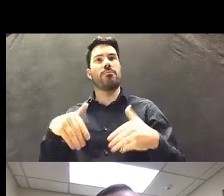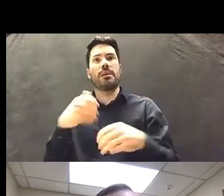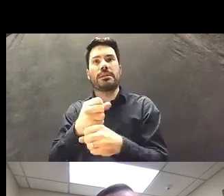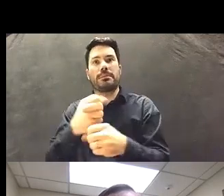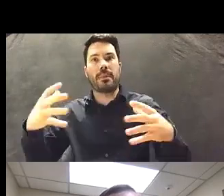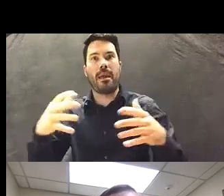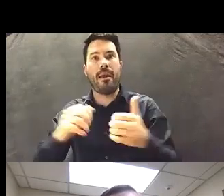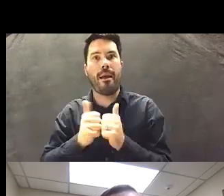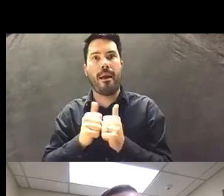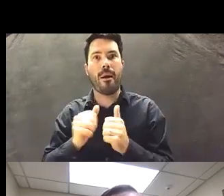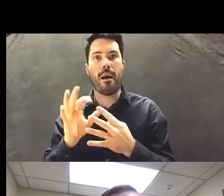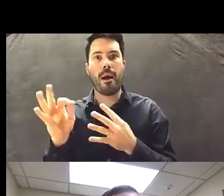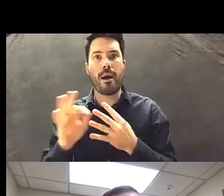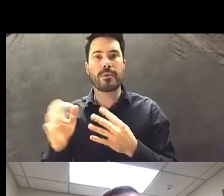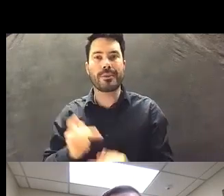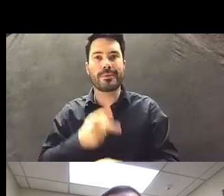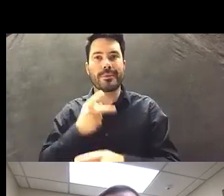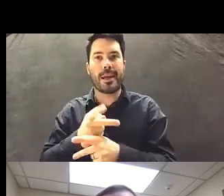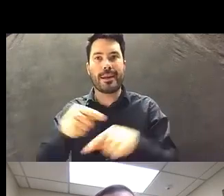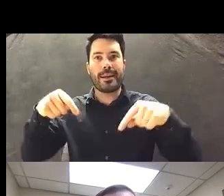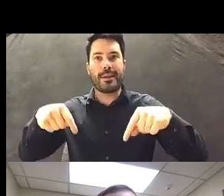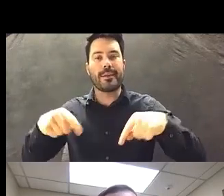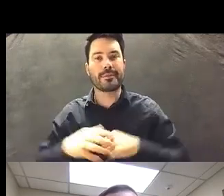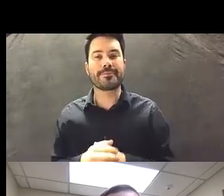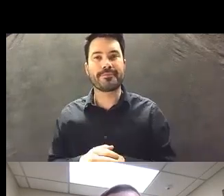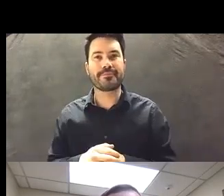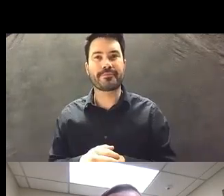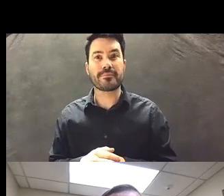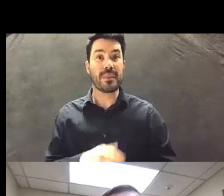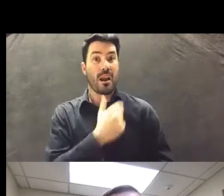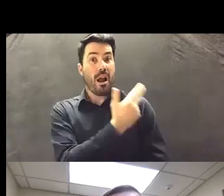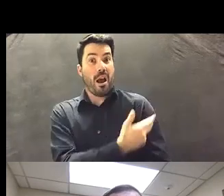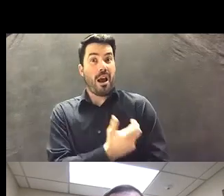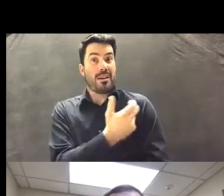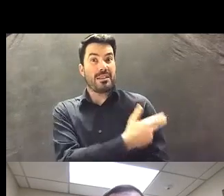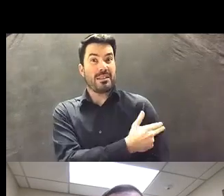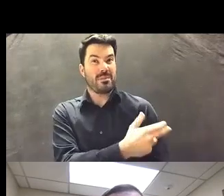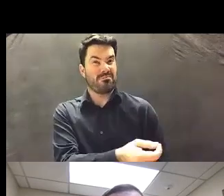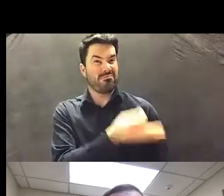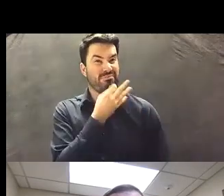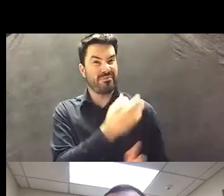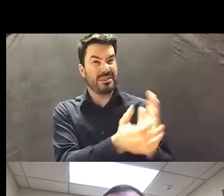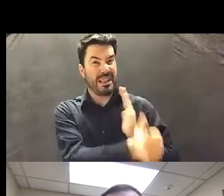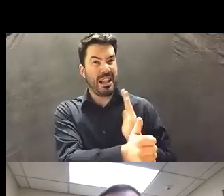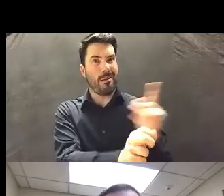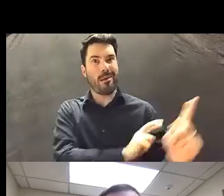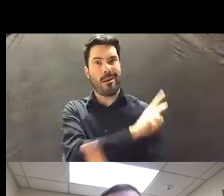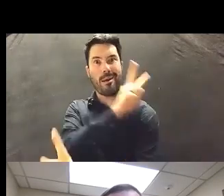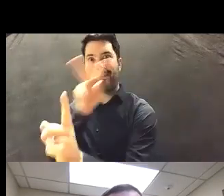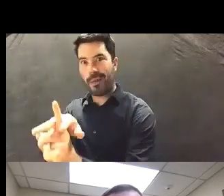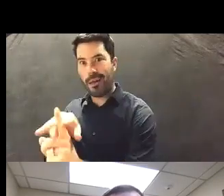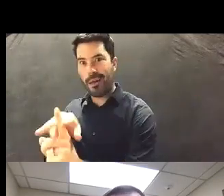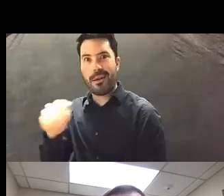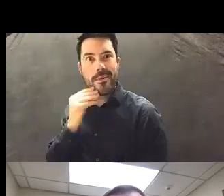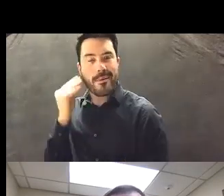at Michigan Medicine. In particular, hospital level care at home is available for patients who might have initially been treated